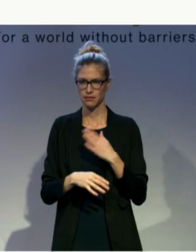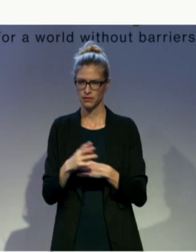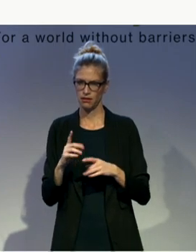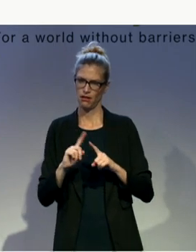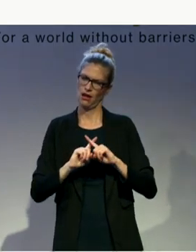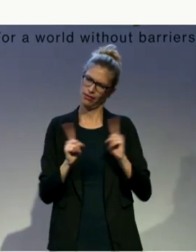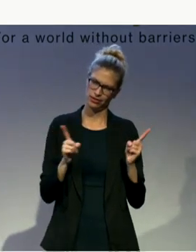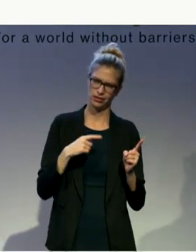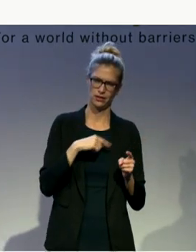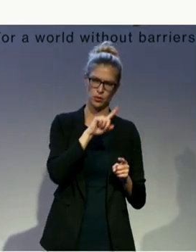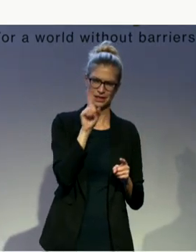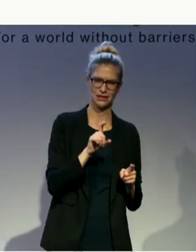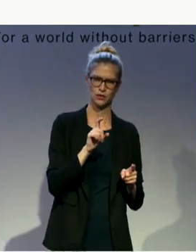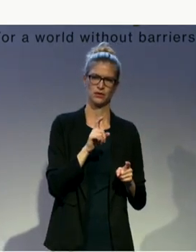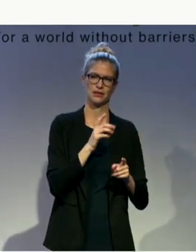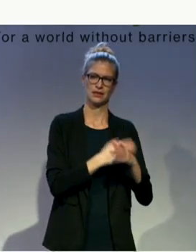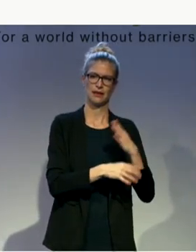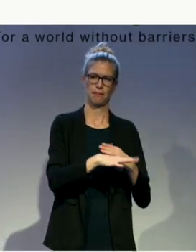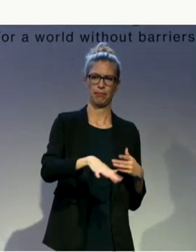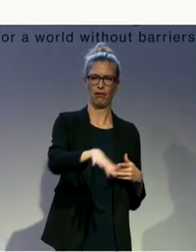Sternholm, is it?